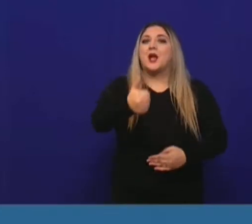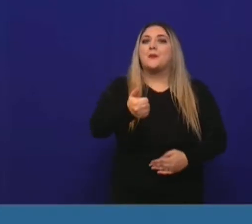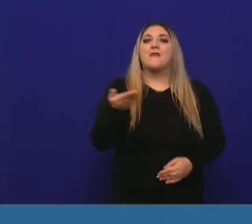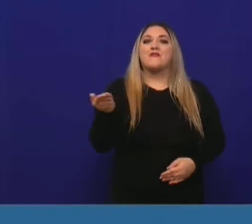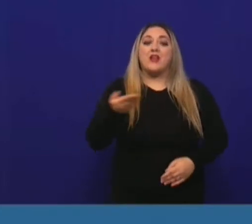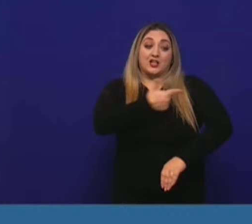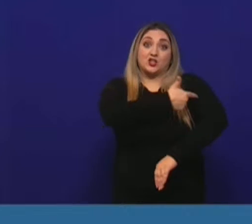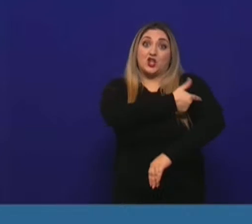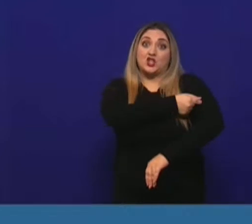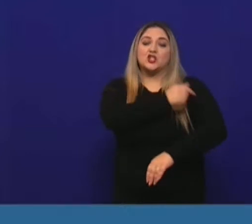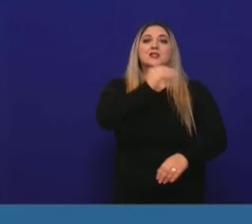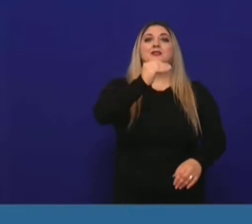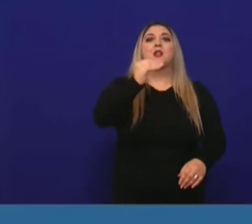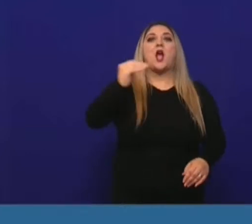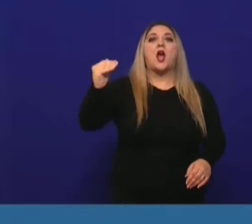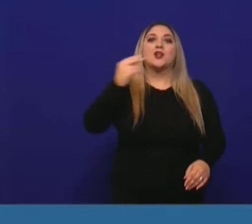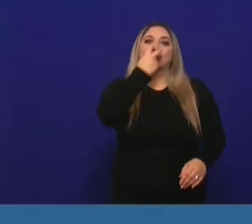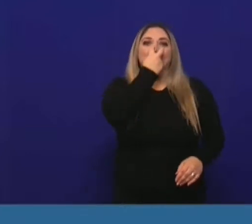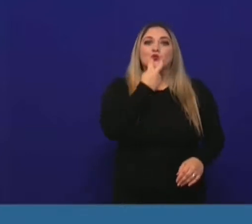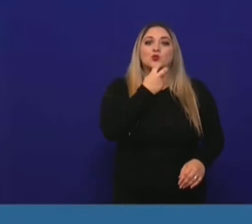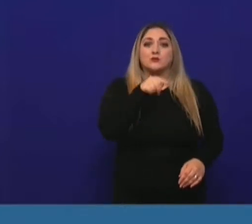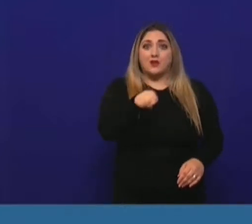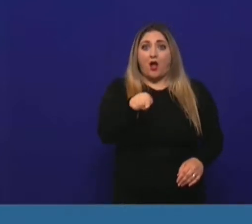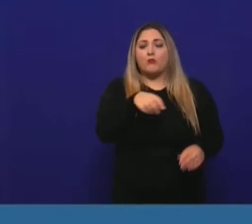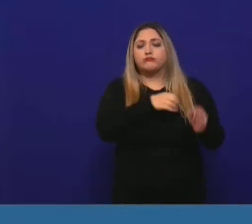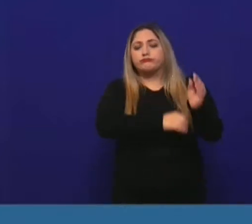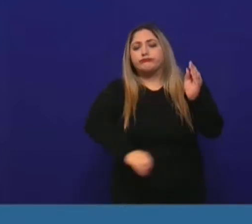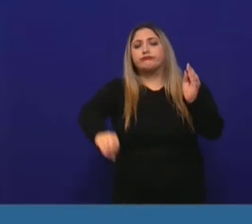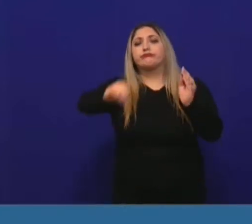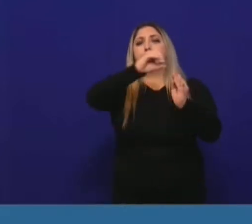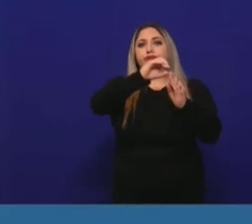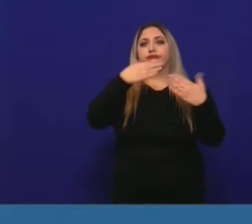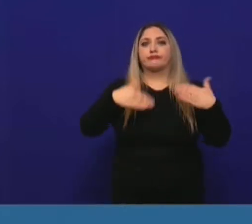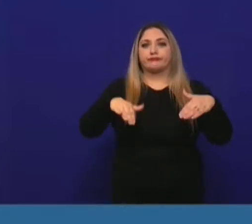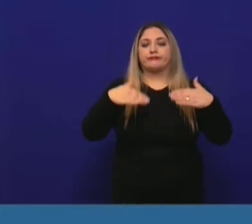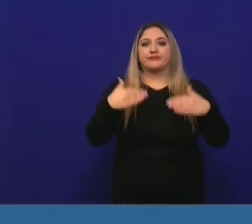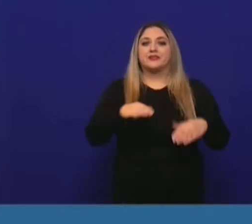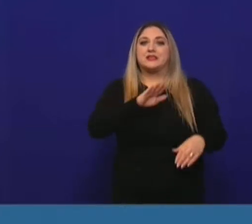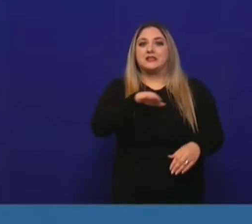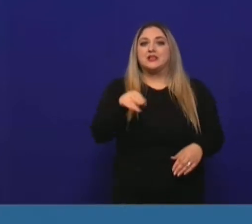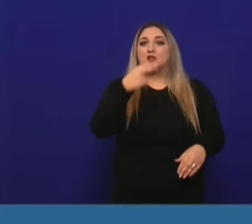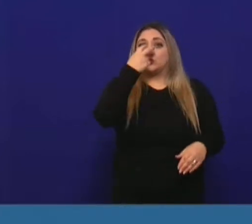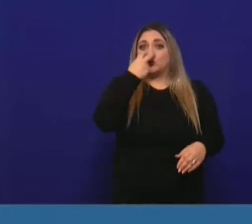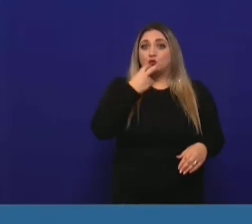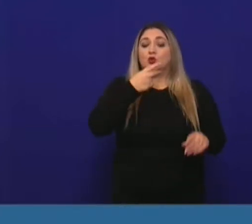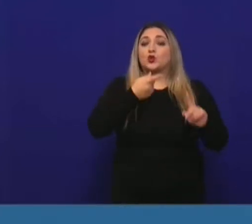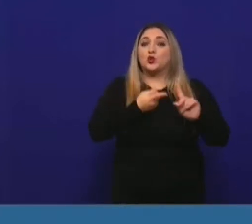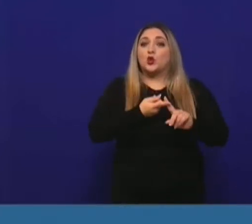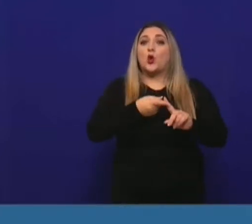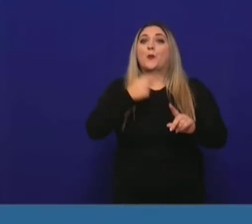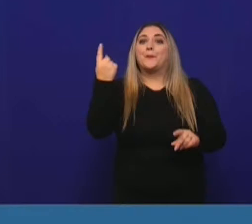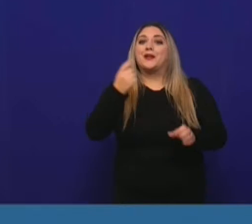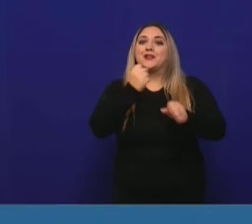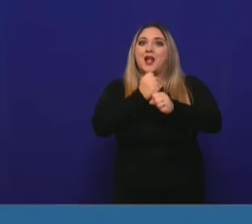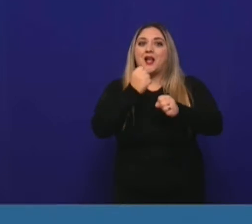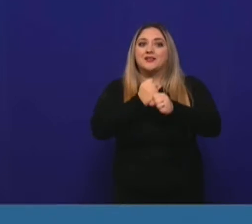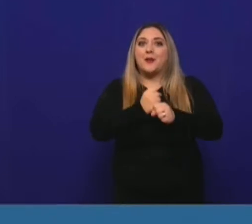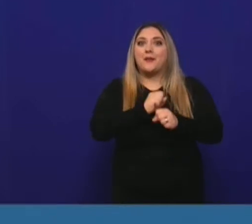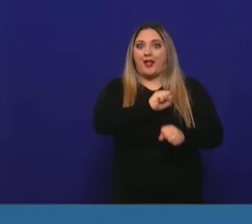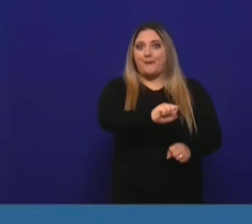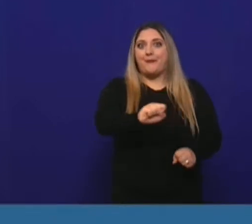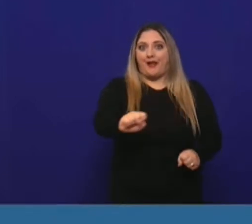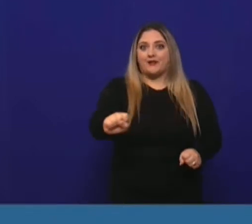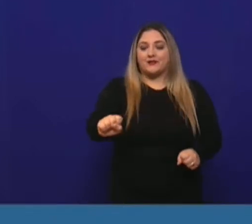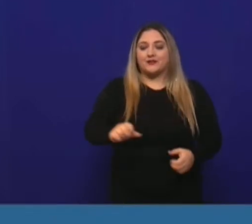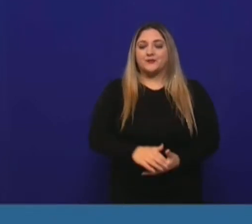tal-anzjani fejn hemmhekk għamilna priorità għalihom kemm l-anzjani residenti fid-djar kif ukoll in-nies li jkunu qegħdin jaħdmu